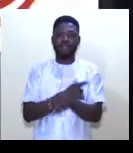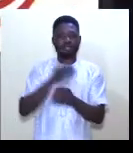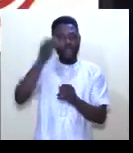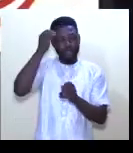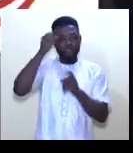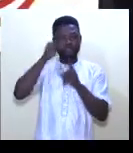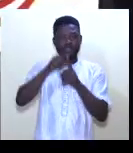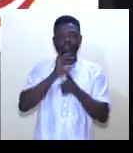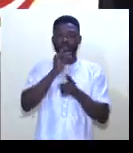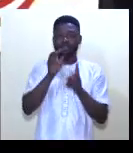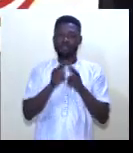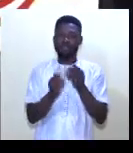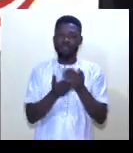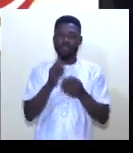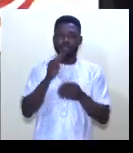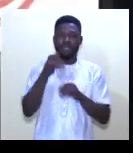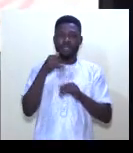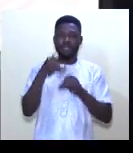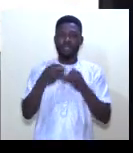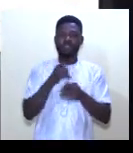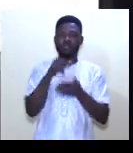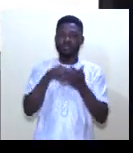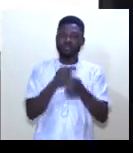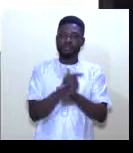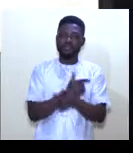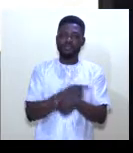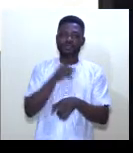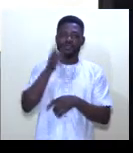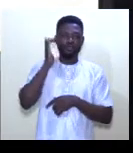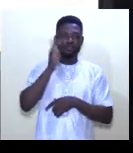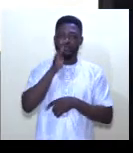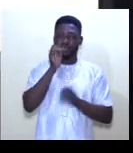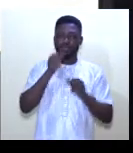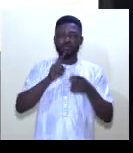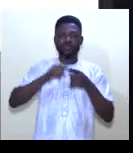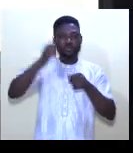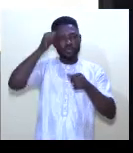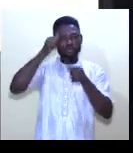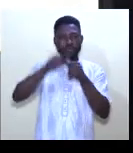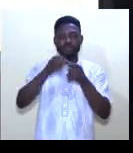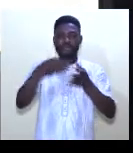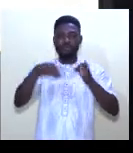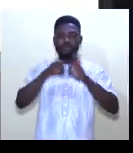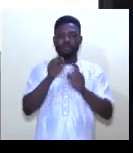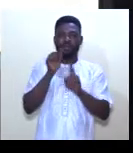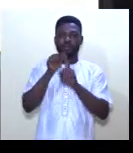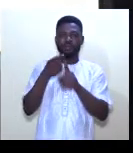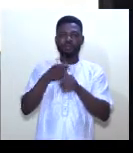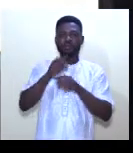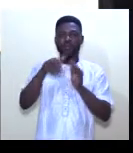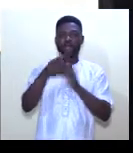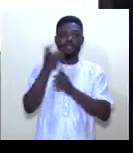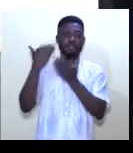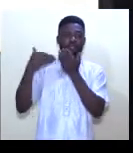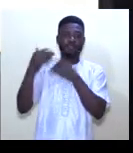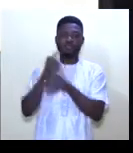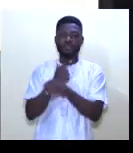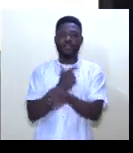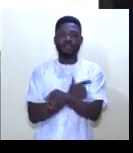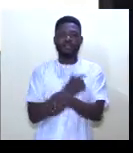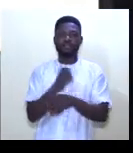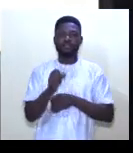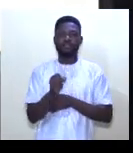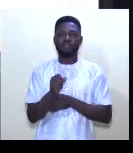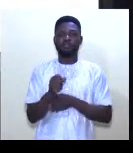Now, our lesson objective is quite easy. By the end of this lesson, you should be able to recall important points from all the